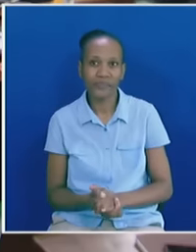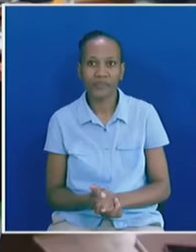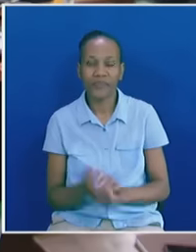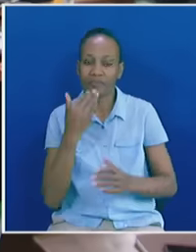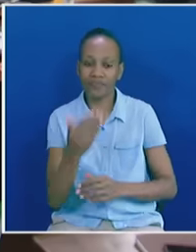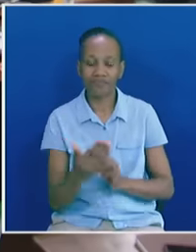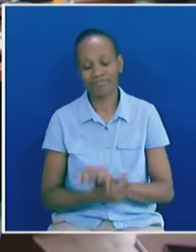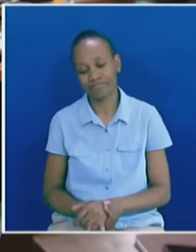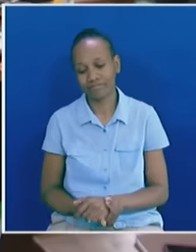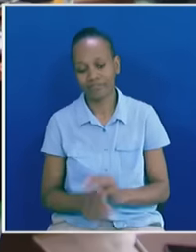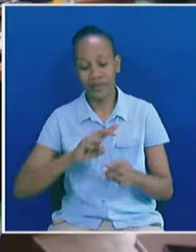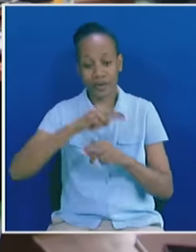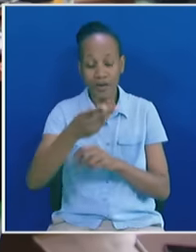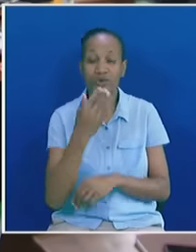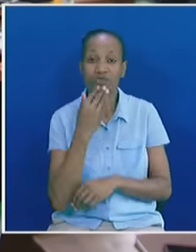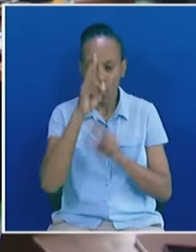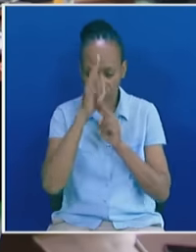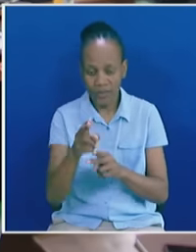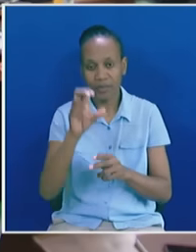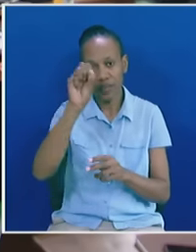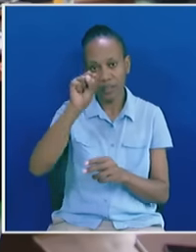Thank you. The next speaker is the Honorable Schmidt.